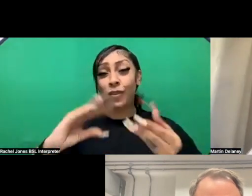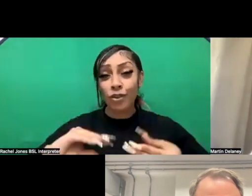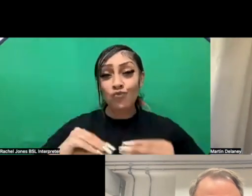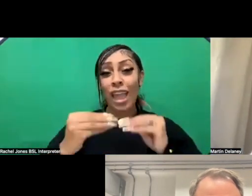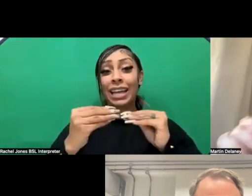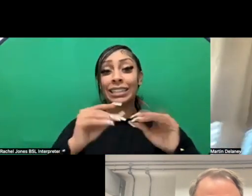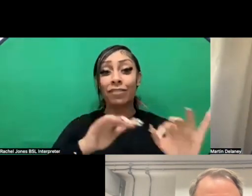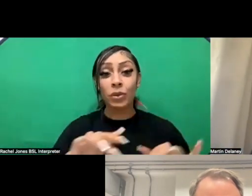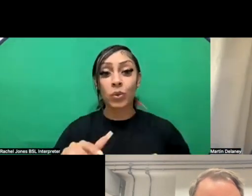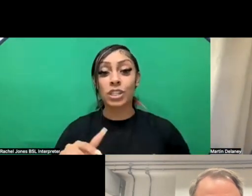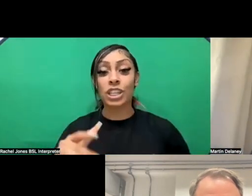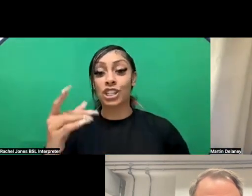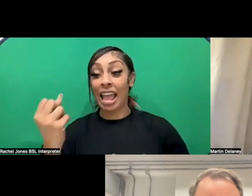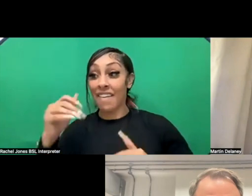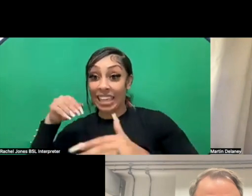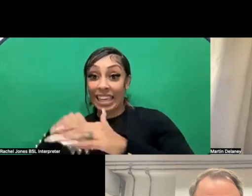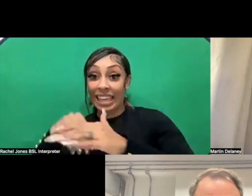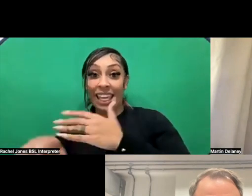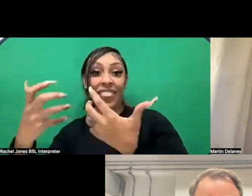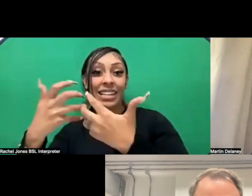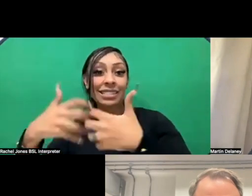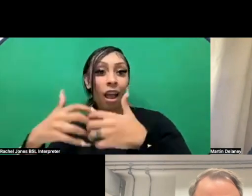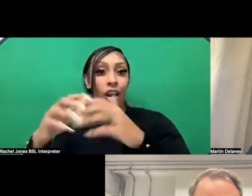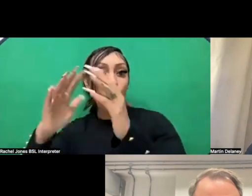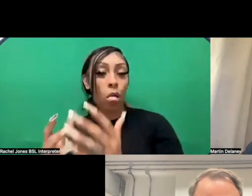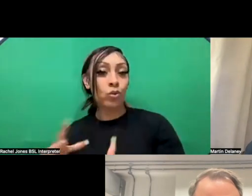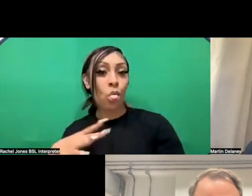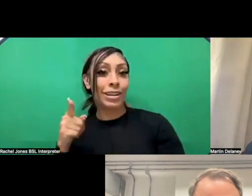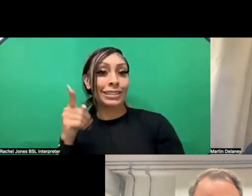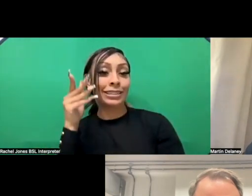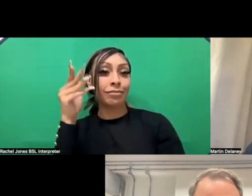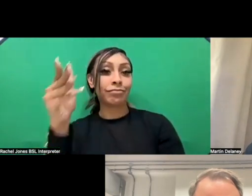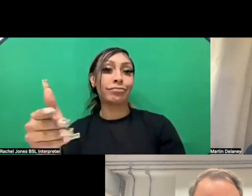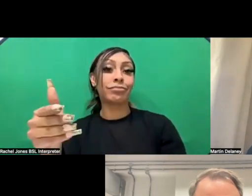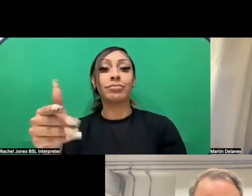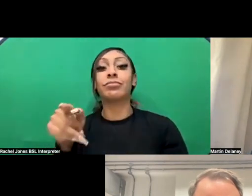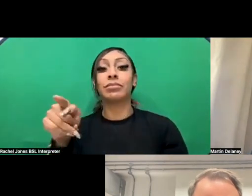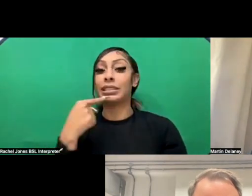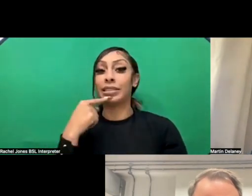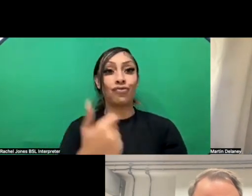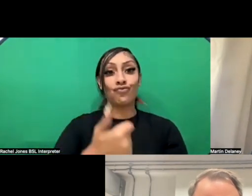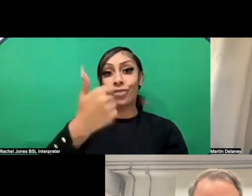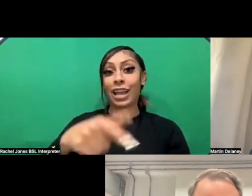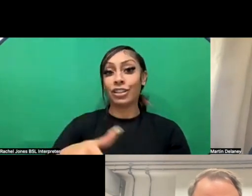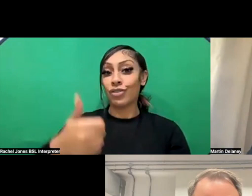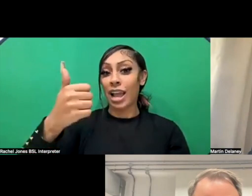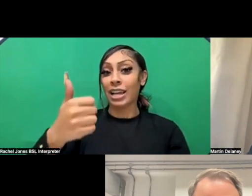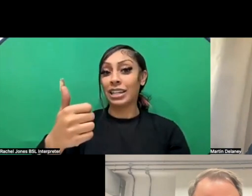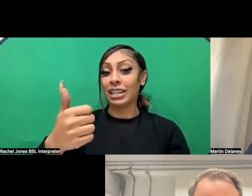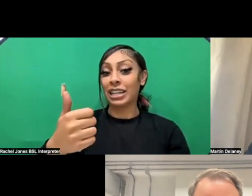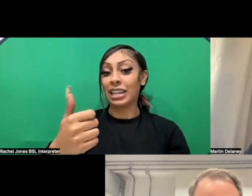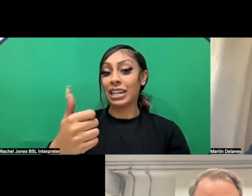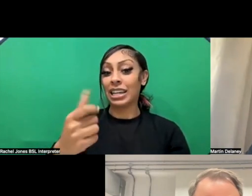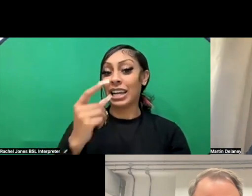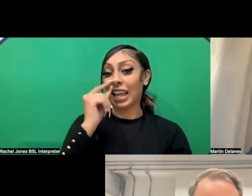one foot in the technical world, and they say, this is great, but couldn't we change it to this